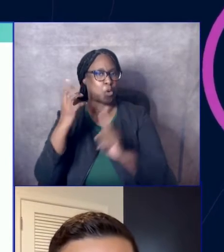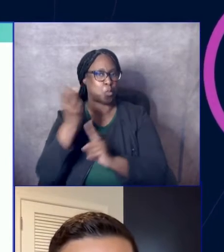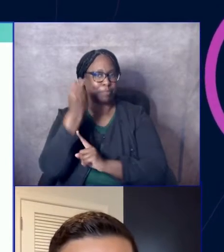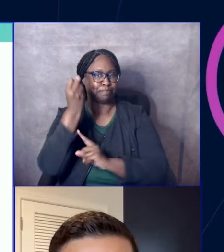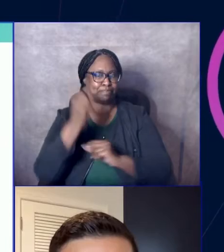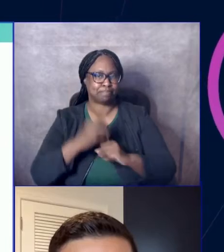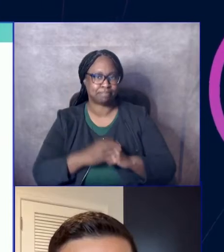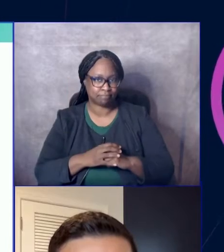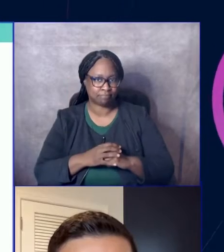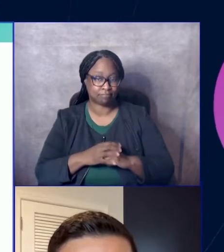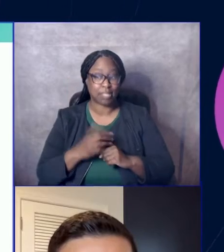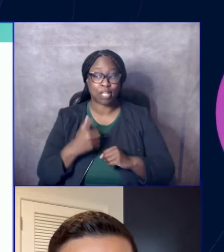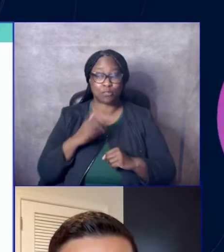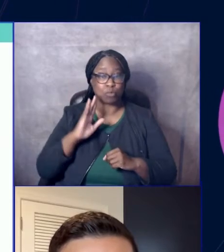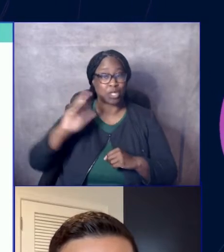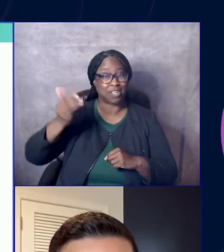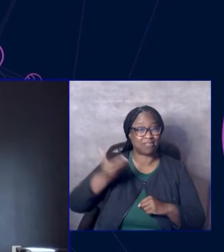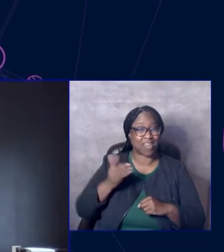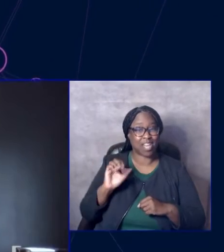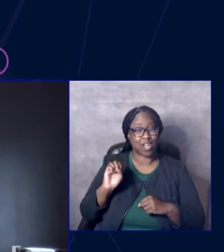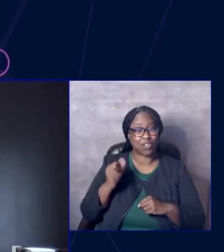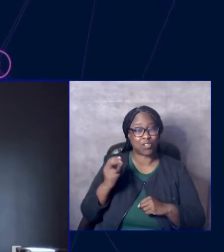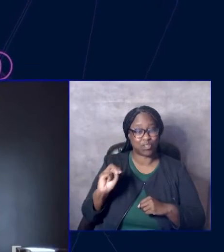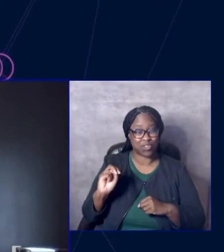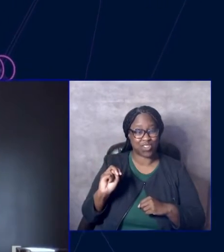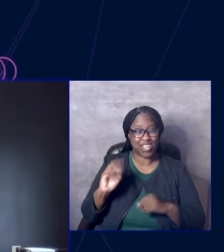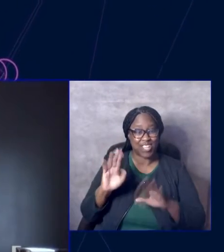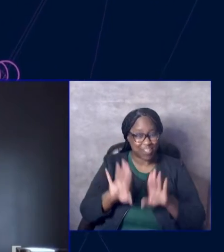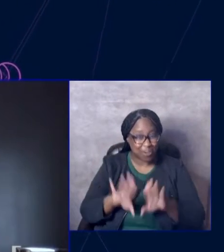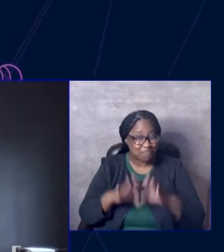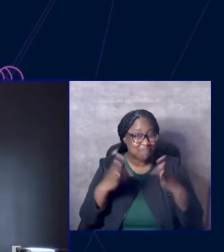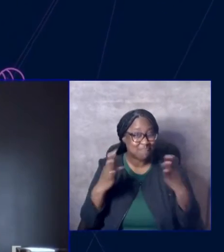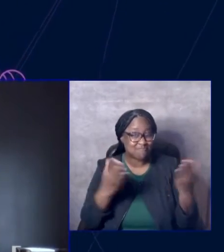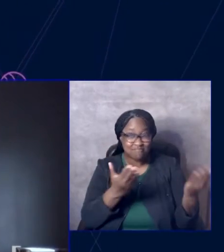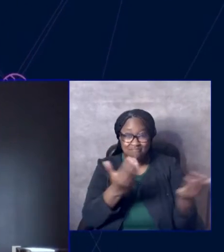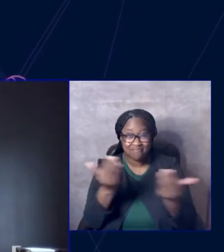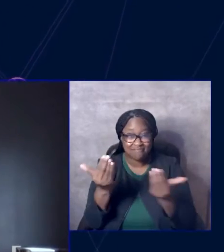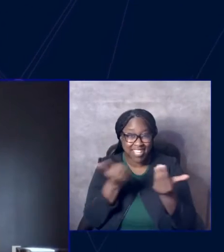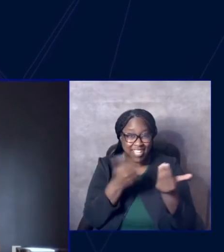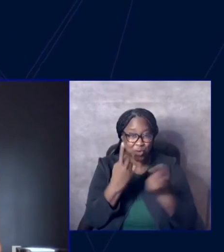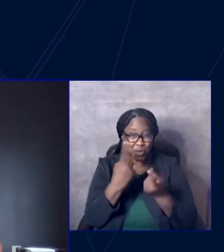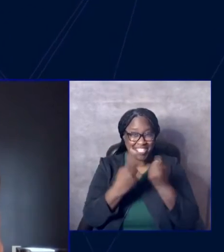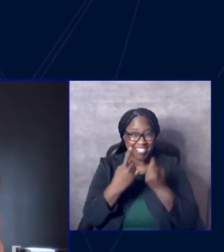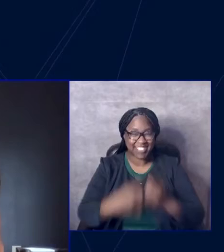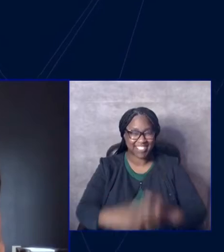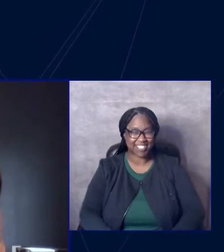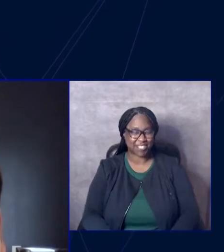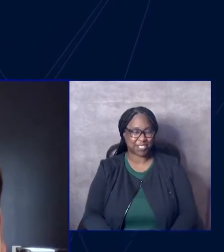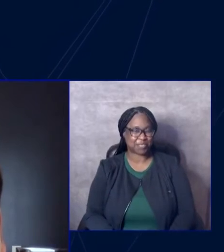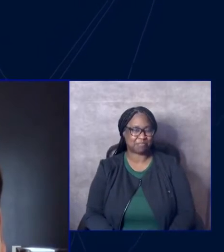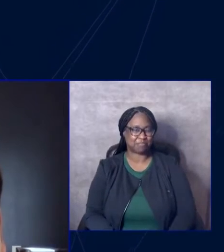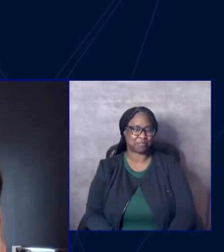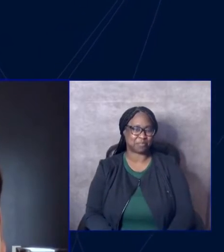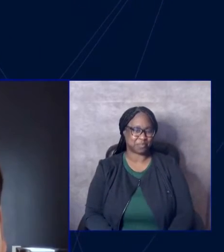I get to invite Sean back to help us open it up to see if anyone has any questions.